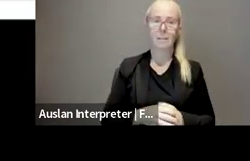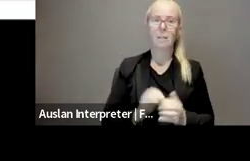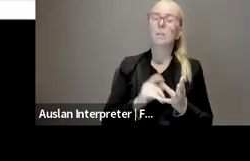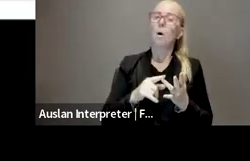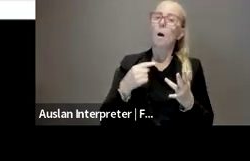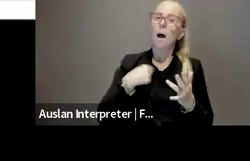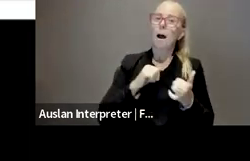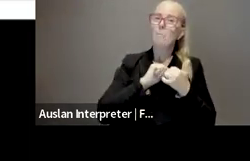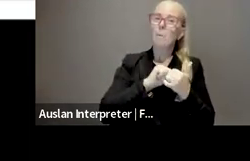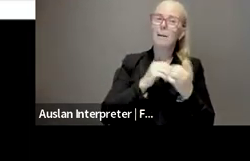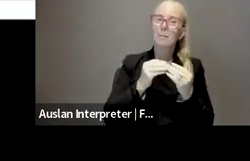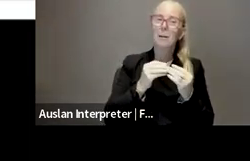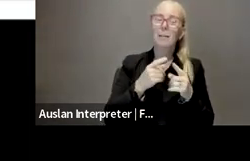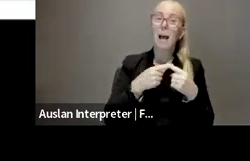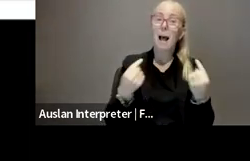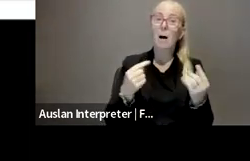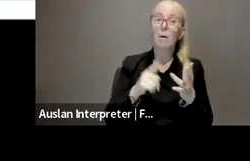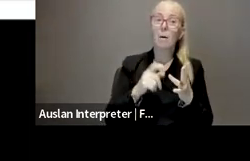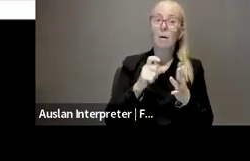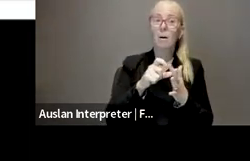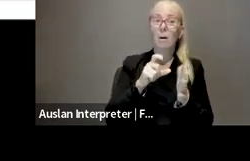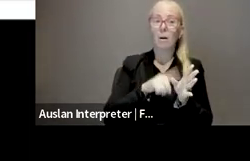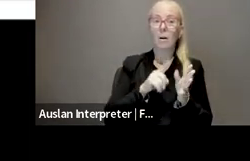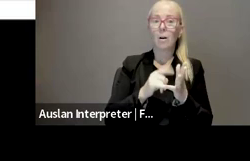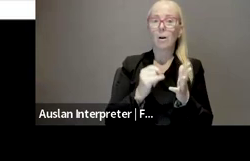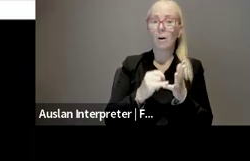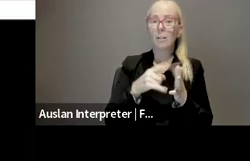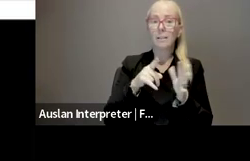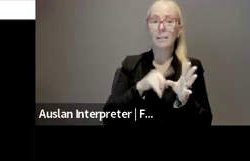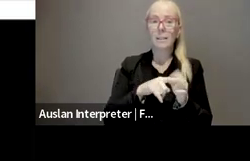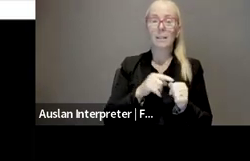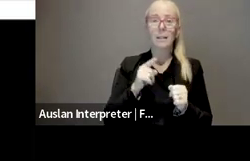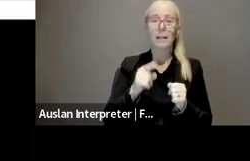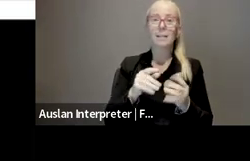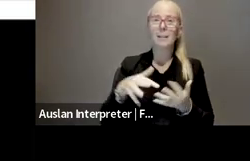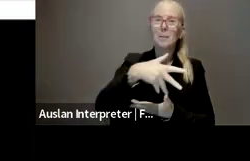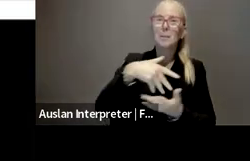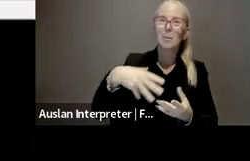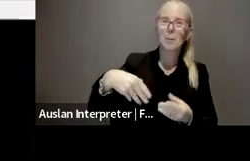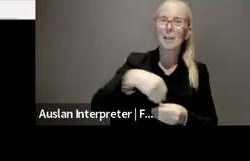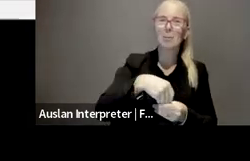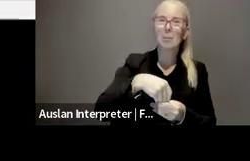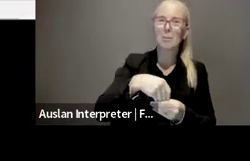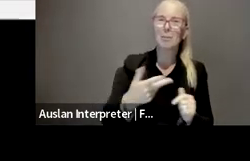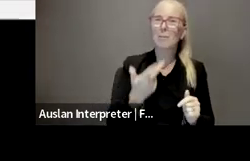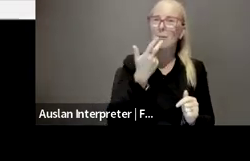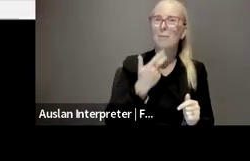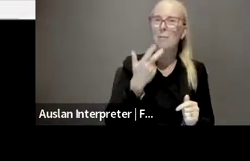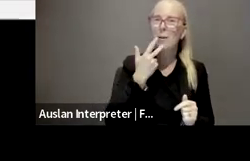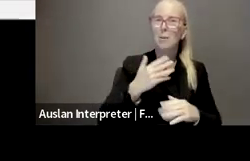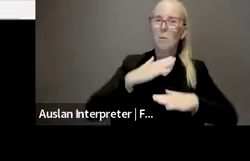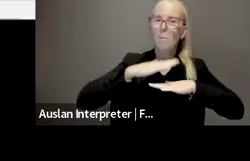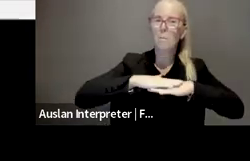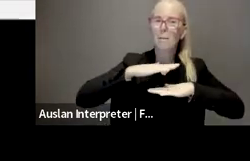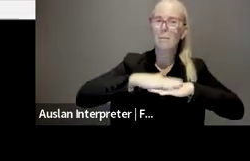Odyssey. Whose mission is to be a socially inclusive, virtual platform that connects young adults living with a rare or